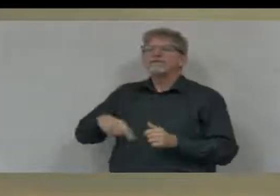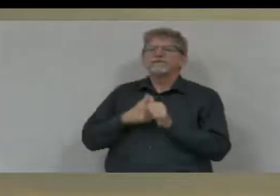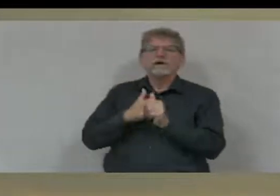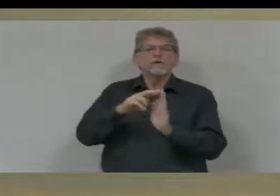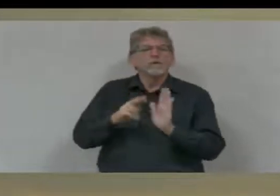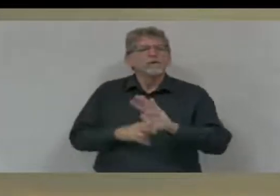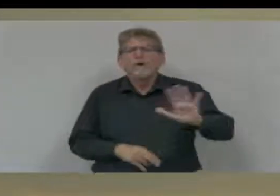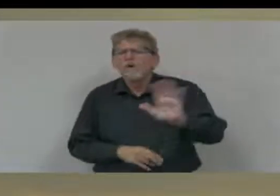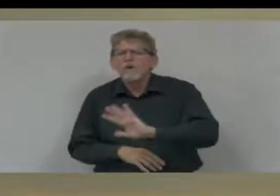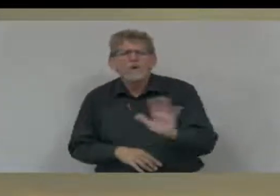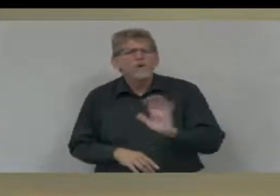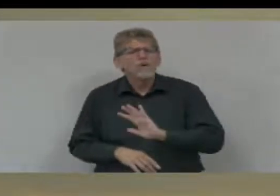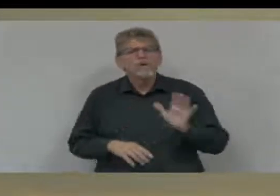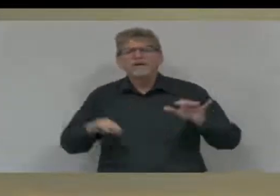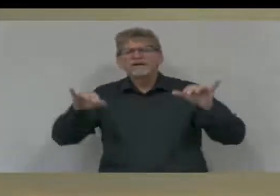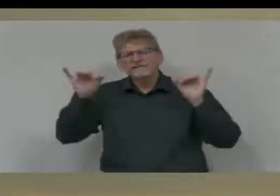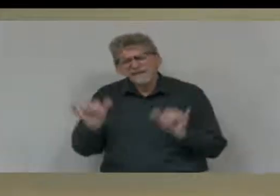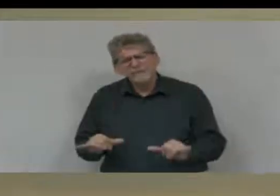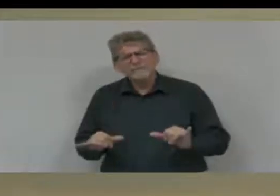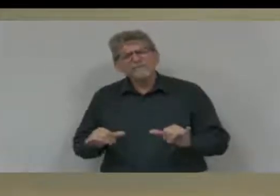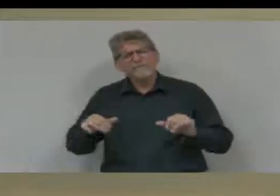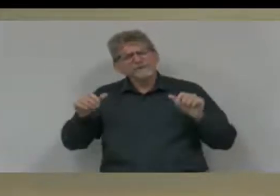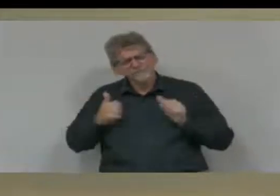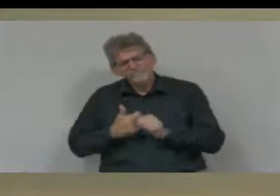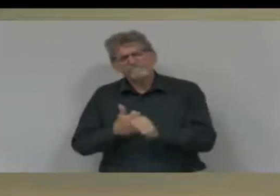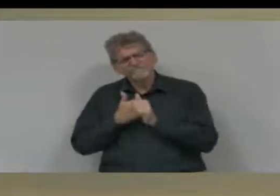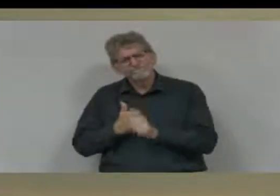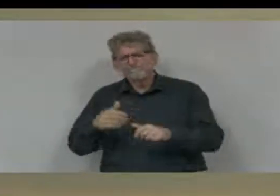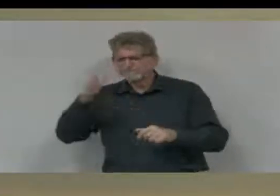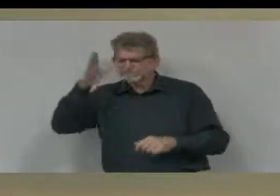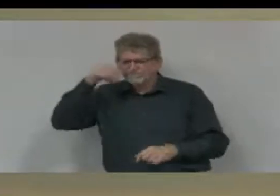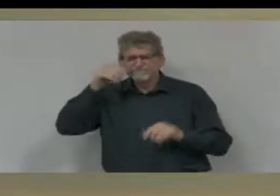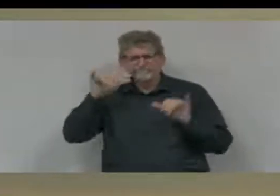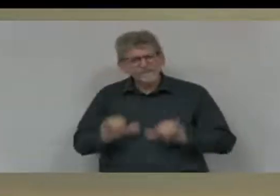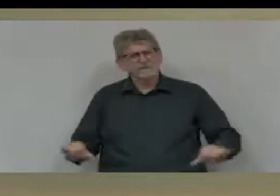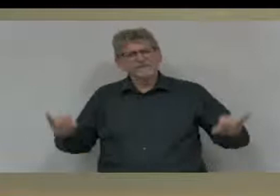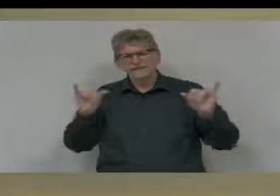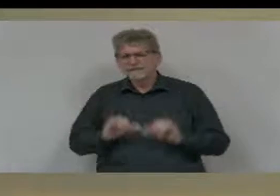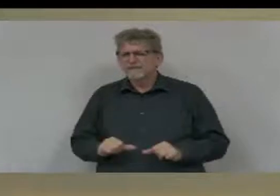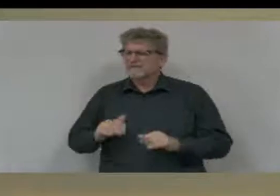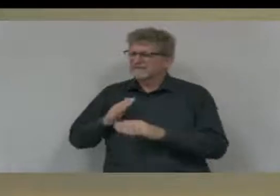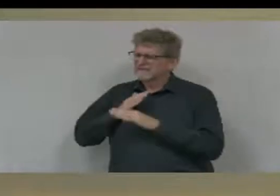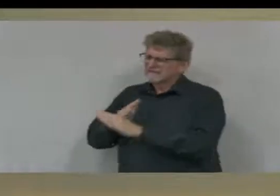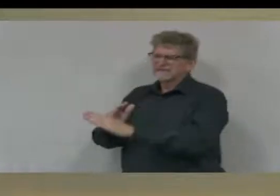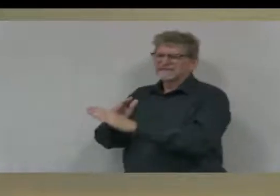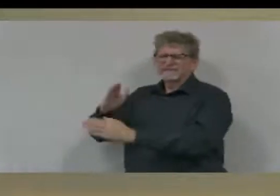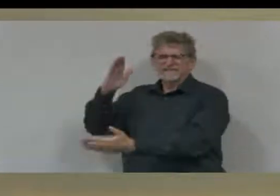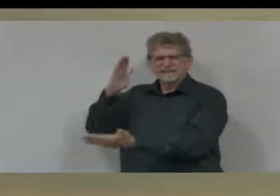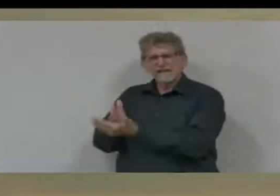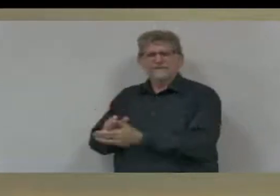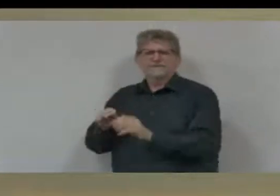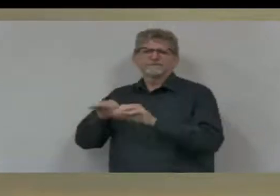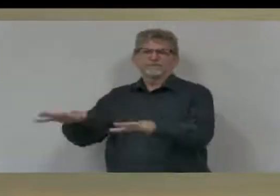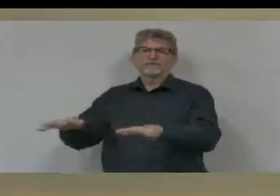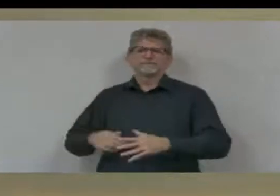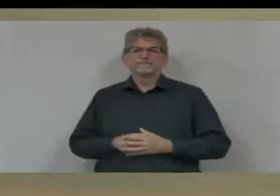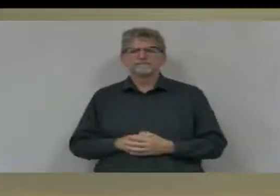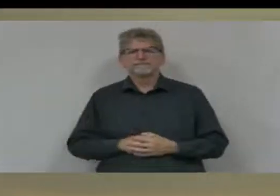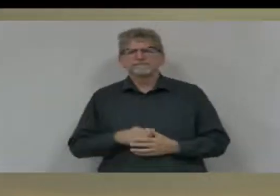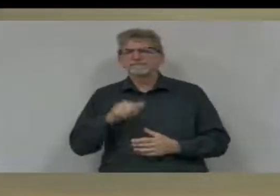keep doing what we're doing to prevent the transmission of this virus. We just don't have enough people vaccinated